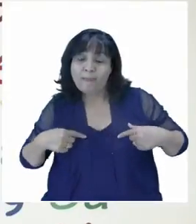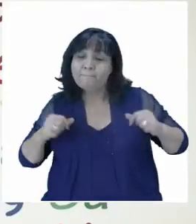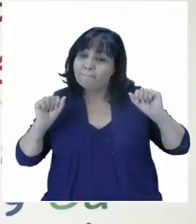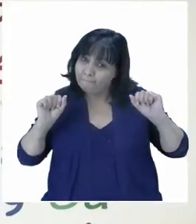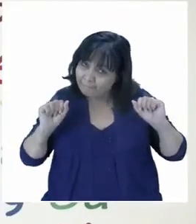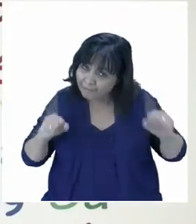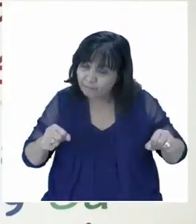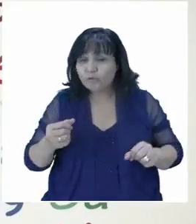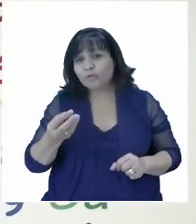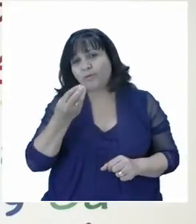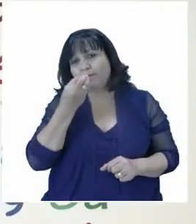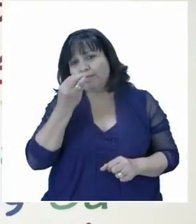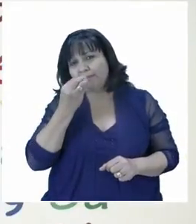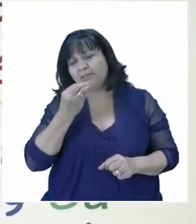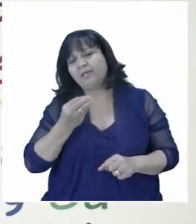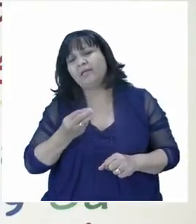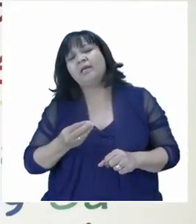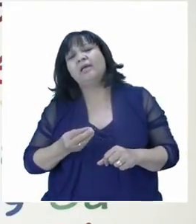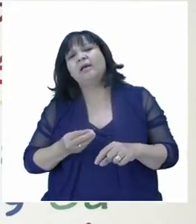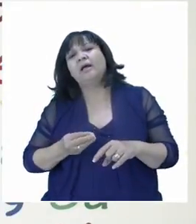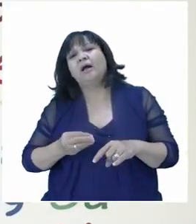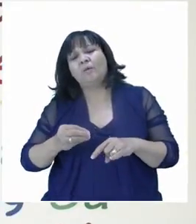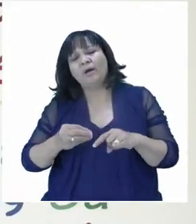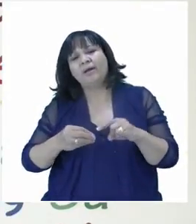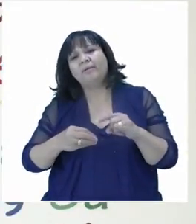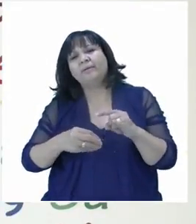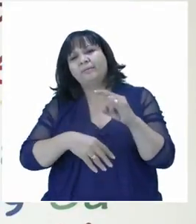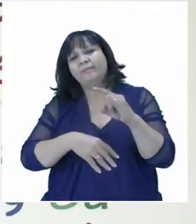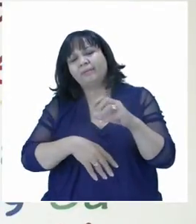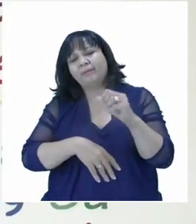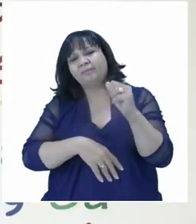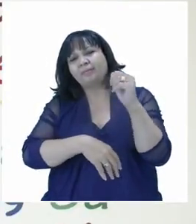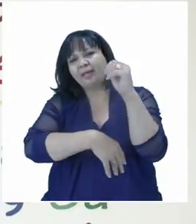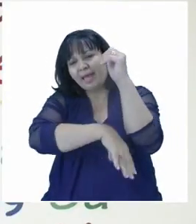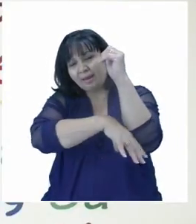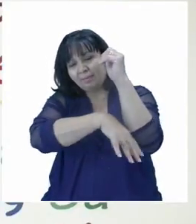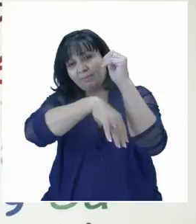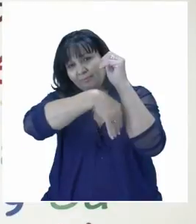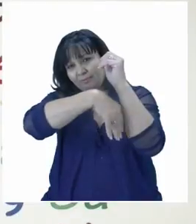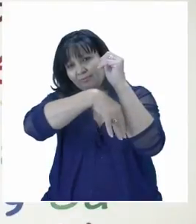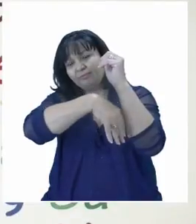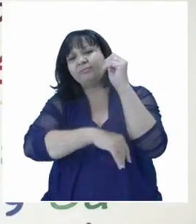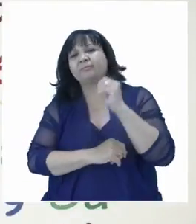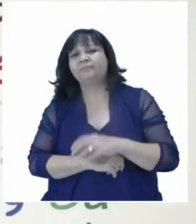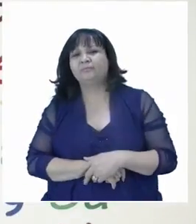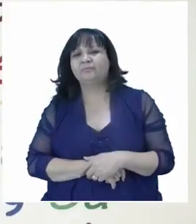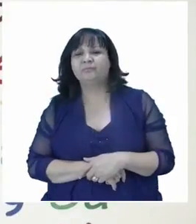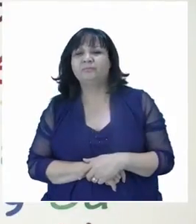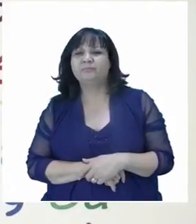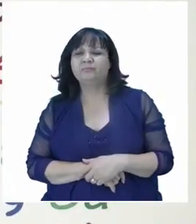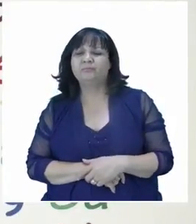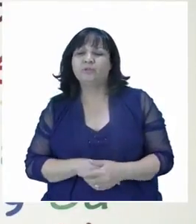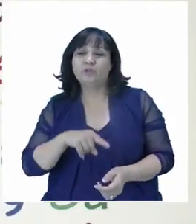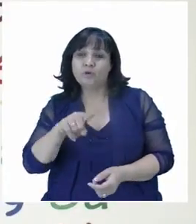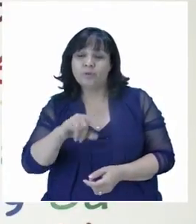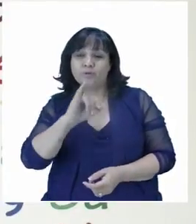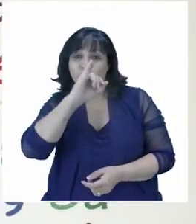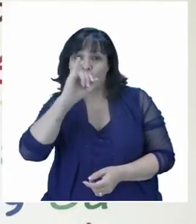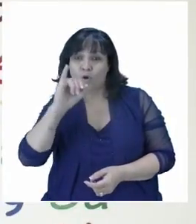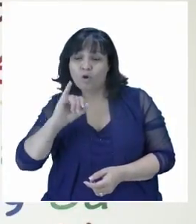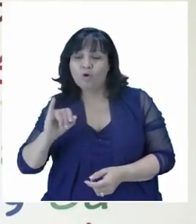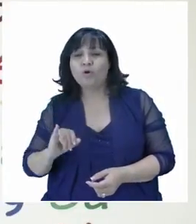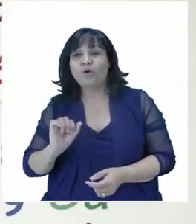and juicy and healthy for us. So you are going to draw your carrot and